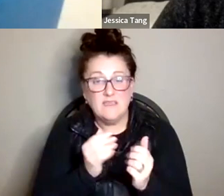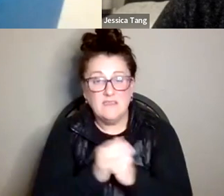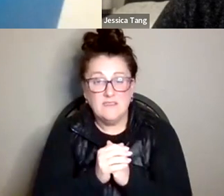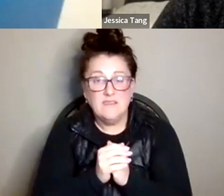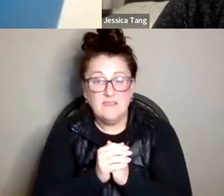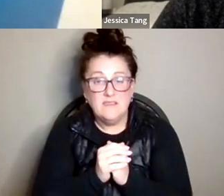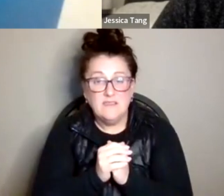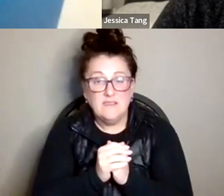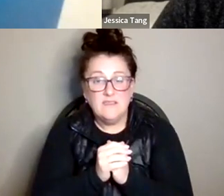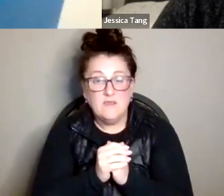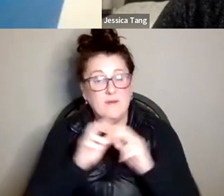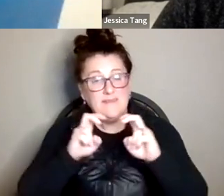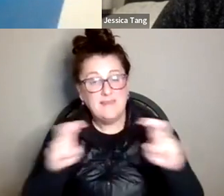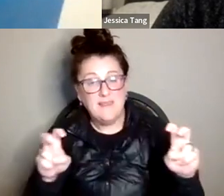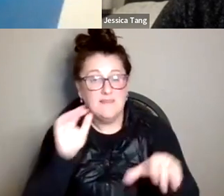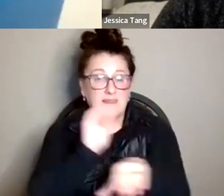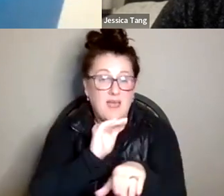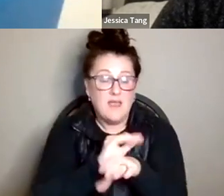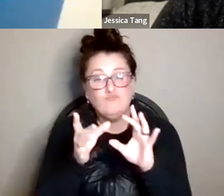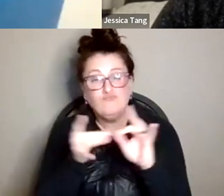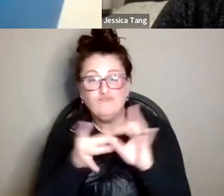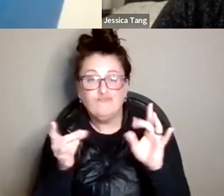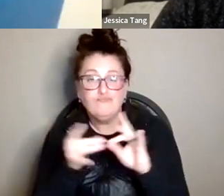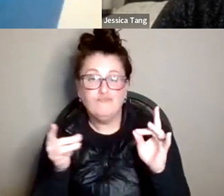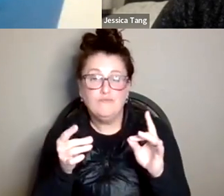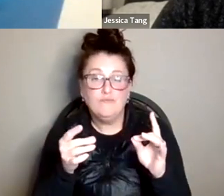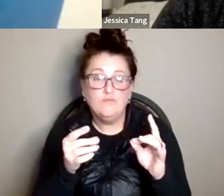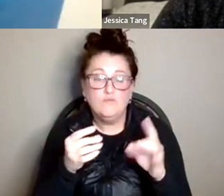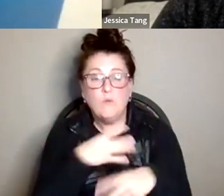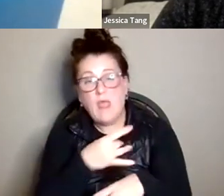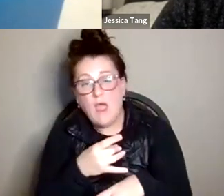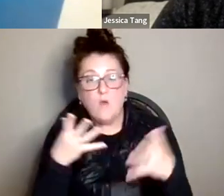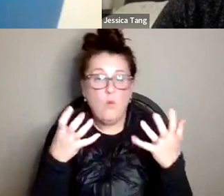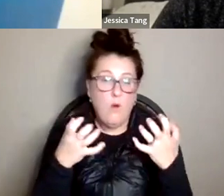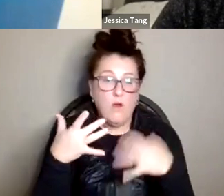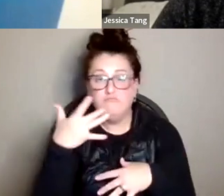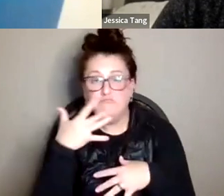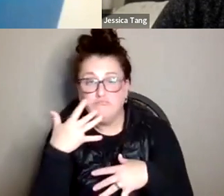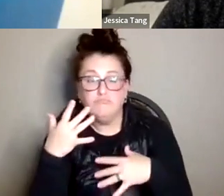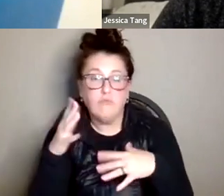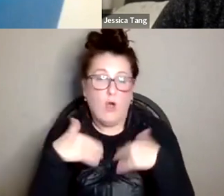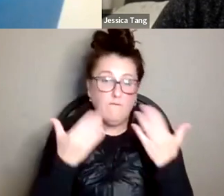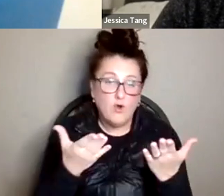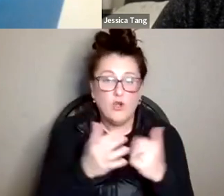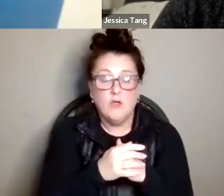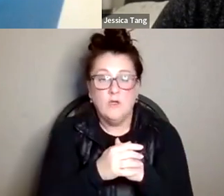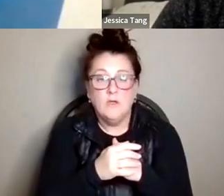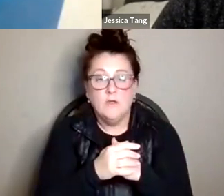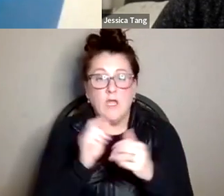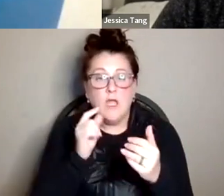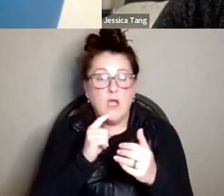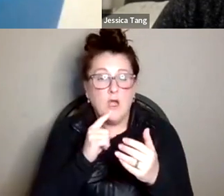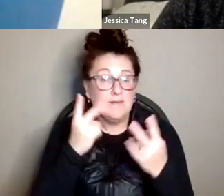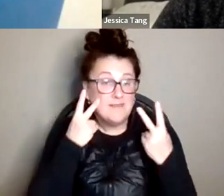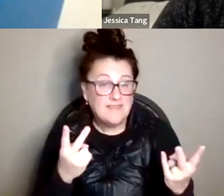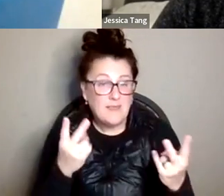for us all to sit here tonight and say what we would like a superintendent to bring to the table to offer and what we would like to see. But